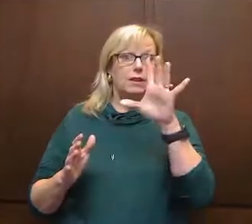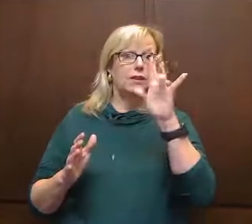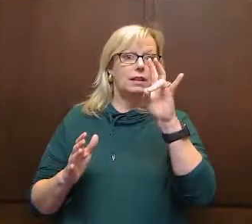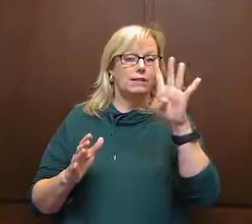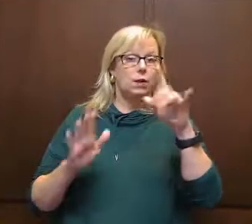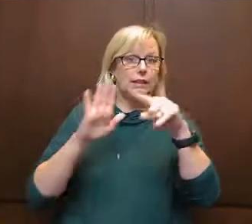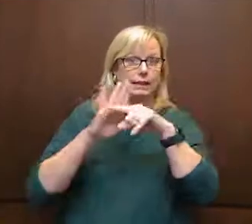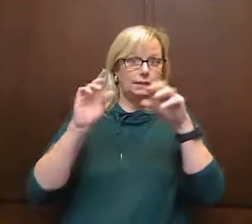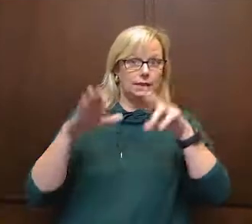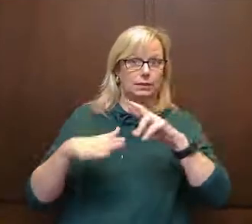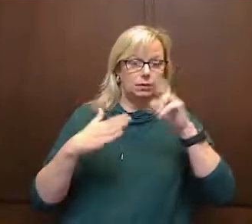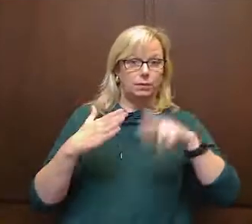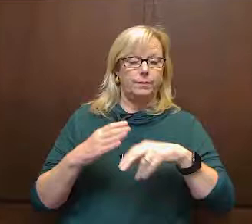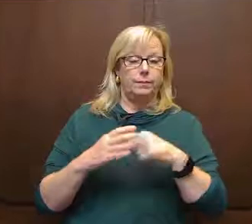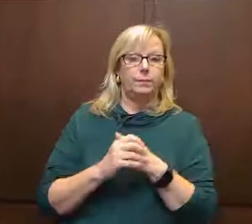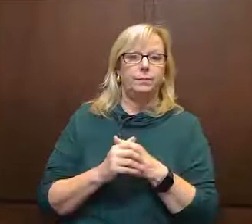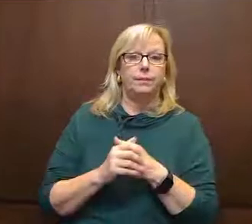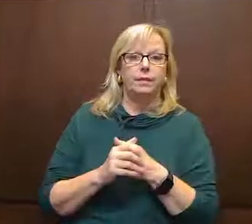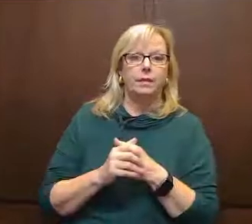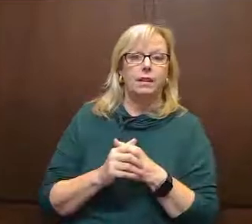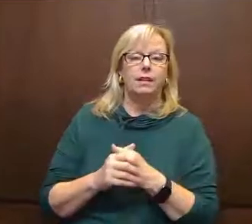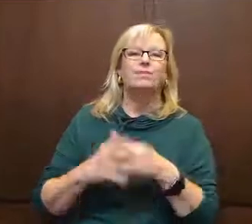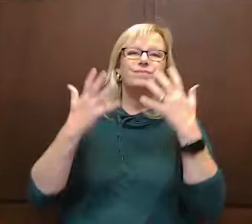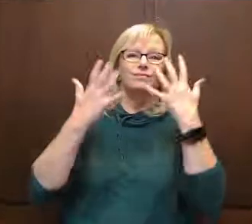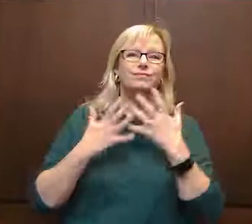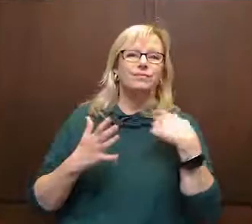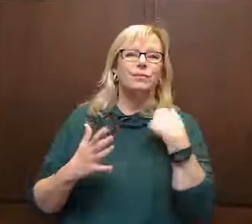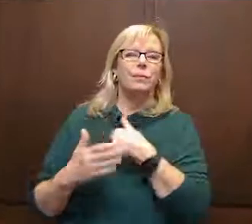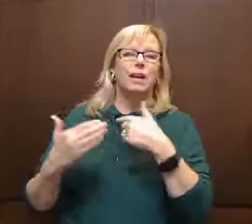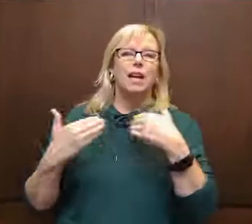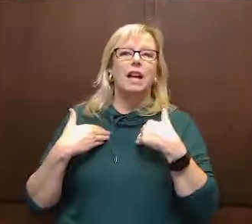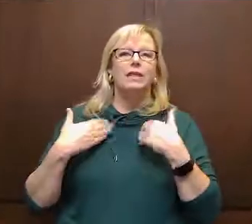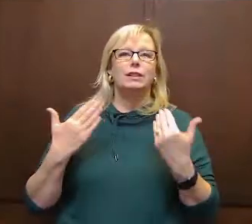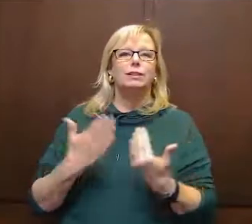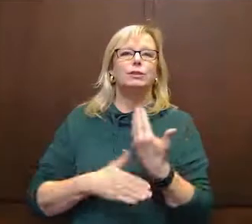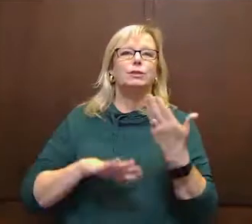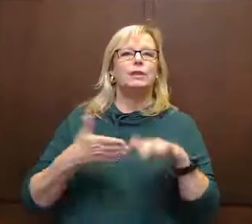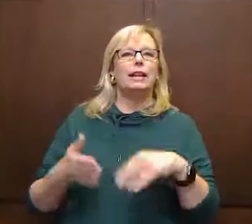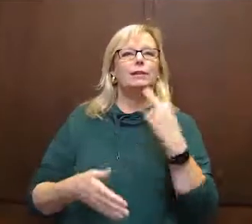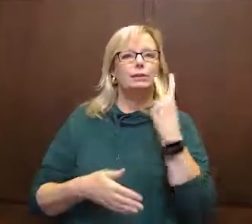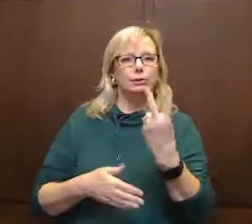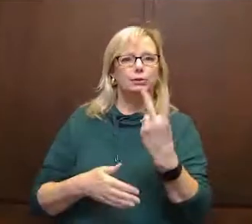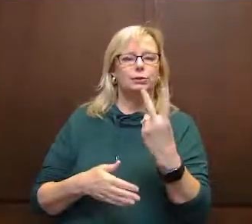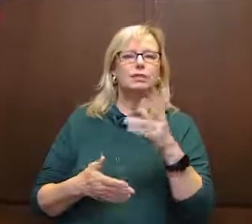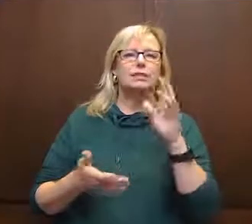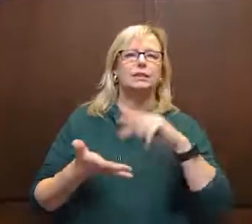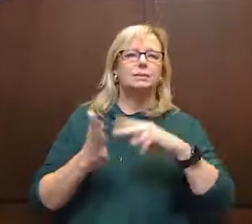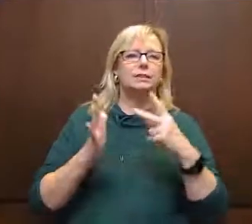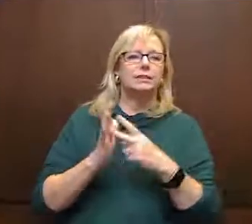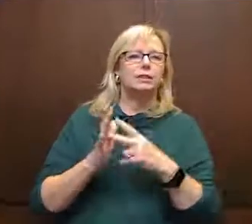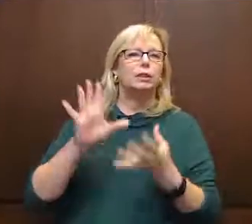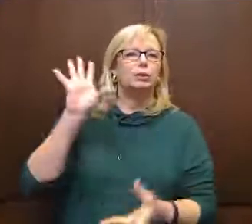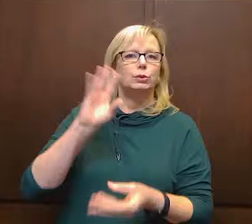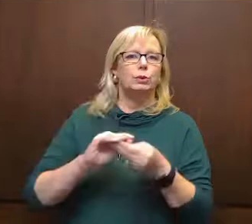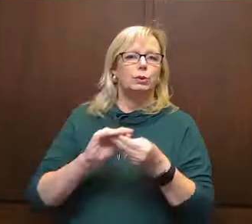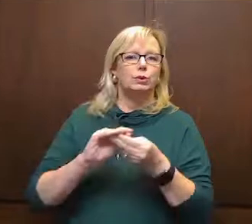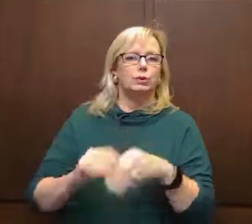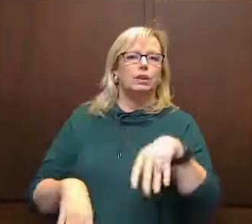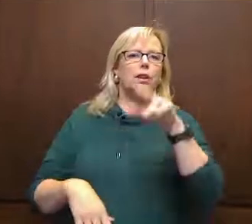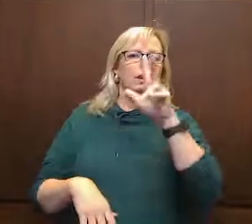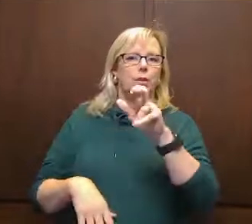205,774 negative test results. Unfortunately, we are announcing 2 additional deaths today, which does bring our total for St. Clair County